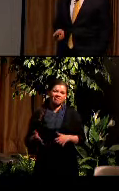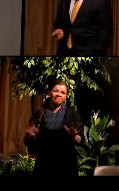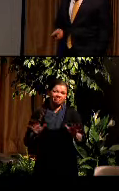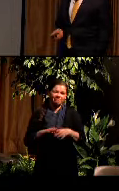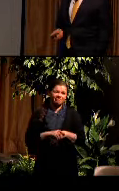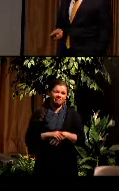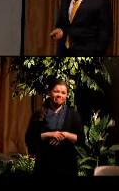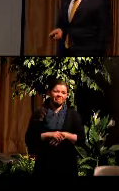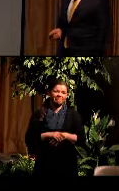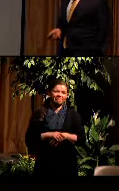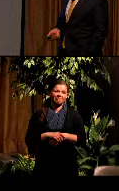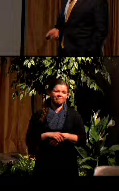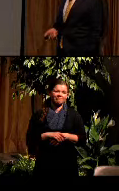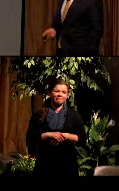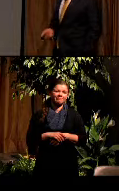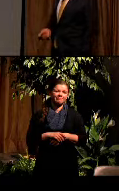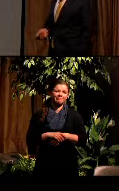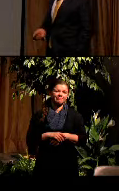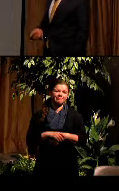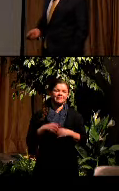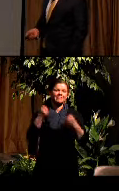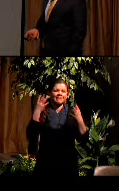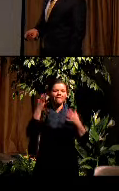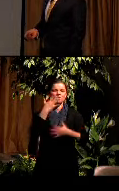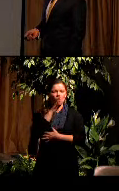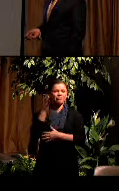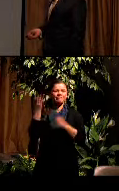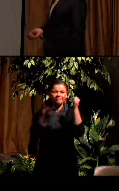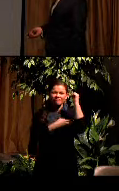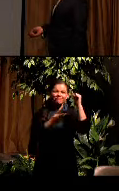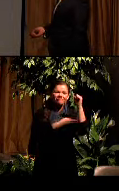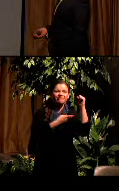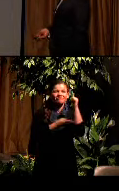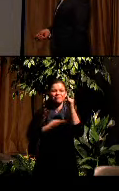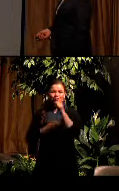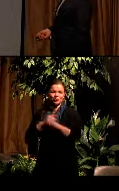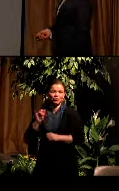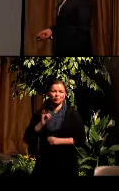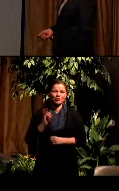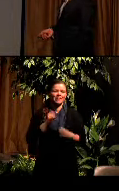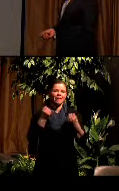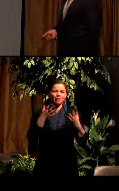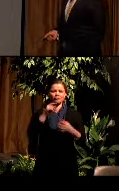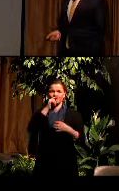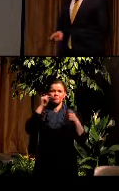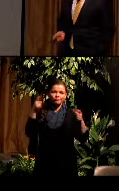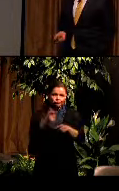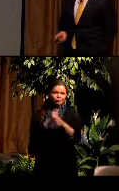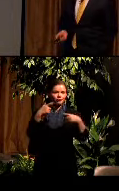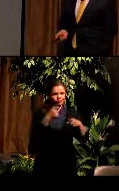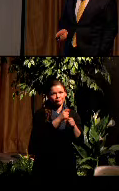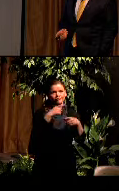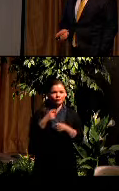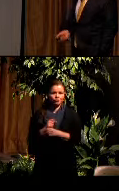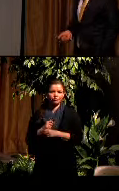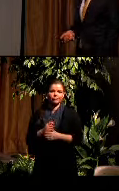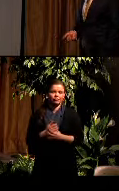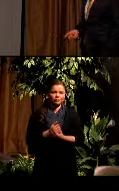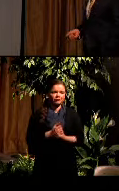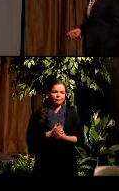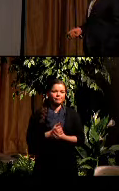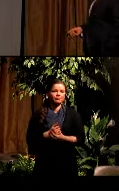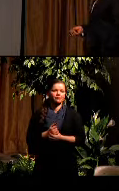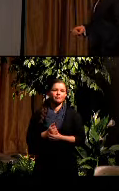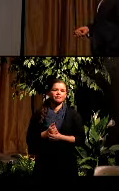that happened in the southeastern United States that ultimately caused the extinction of the Carolina parakeet. Eskimo curlew, a wonderful